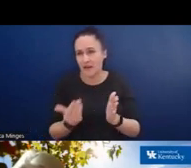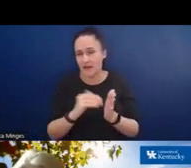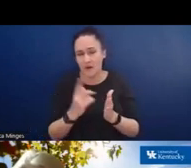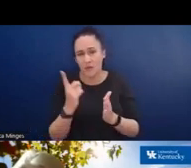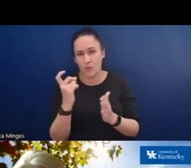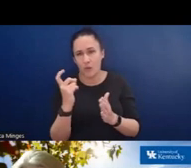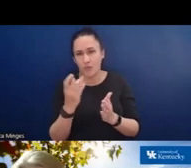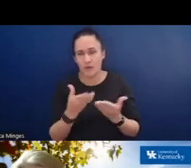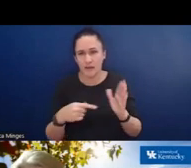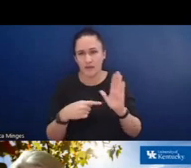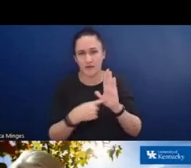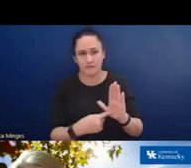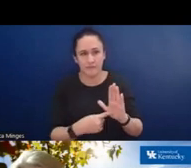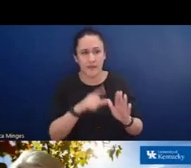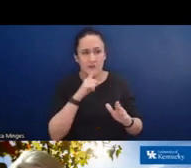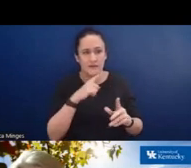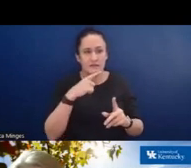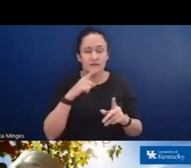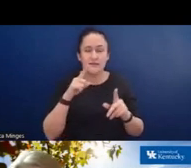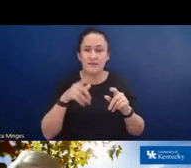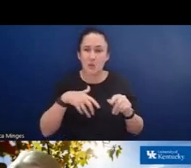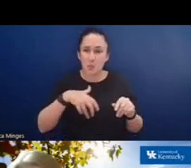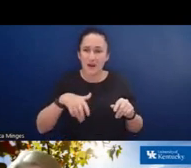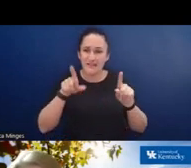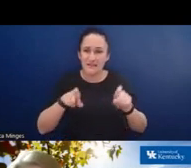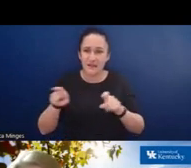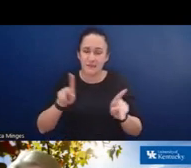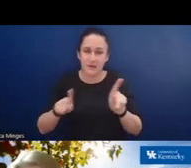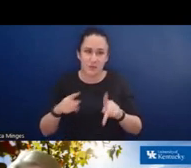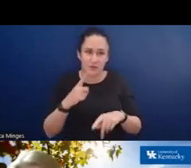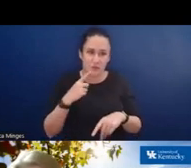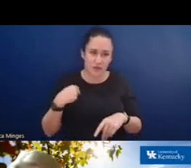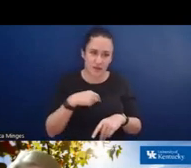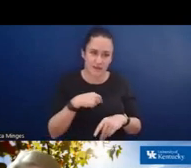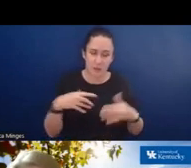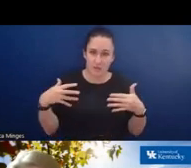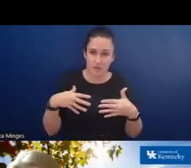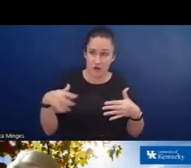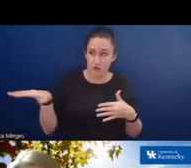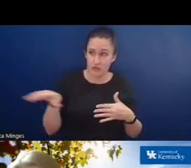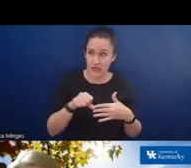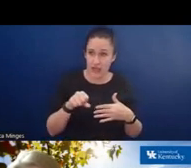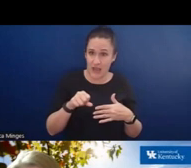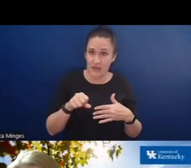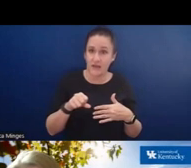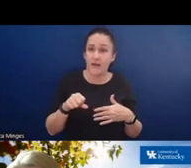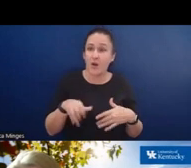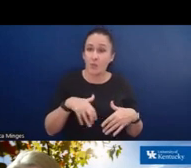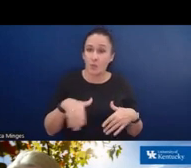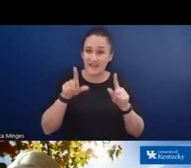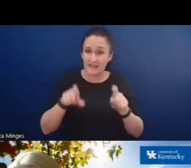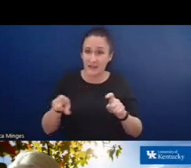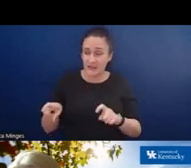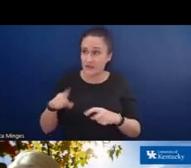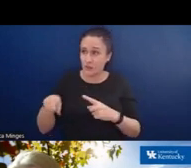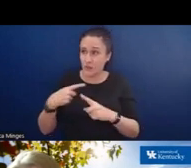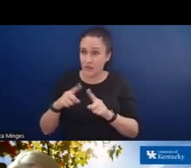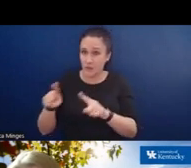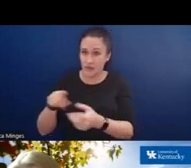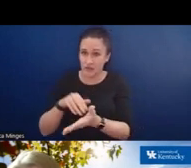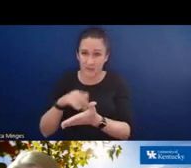is that the pregnancy test, people told us they were afraid to get a pregnancy test when they went to the provider because they didn't have control of their